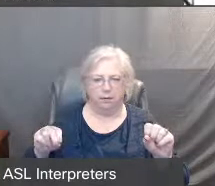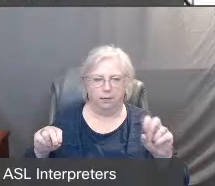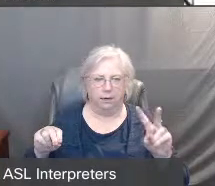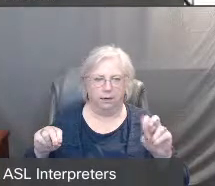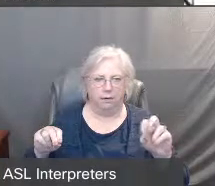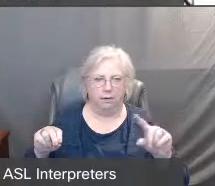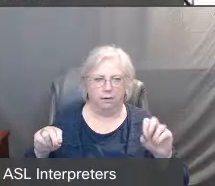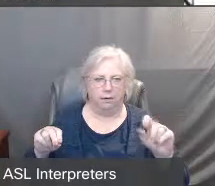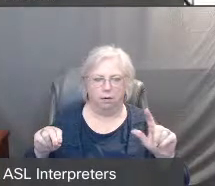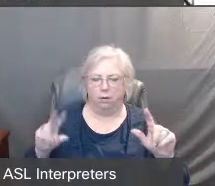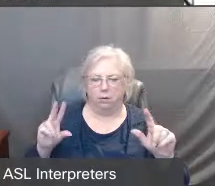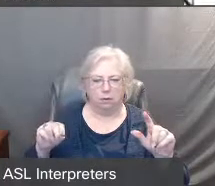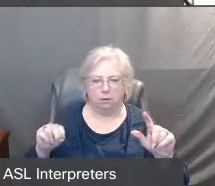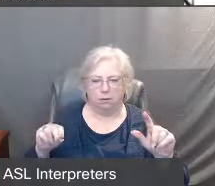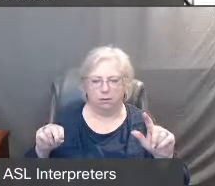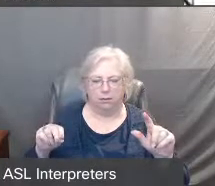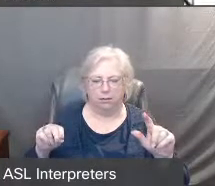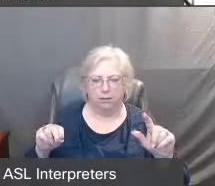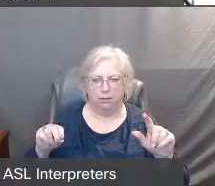Vogel? No.